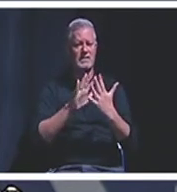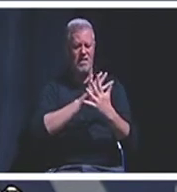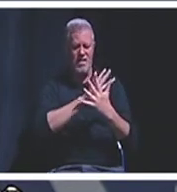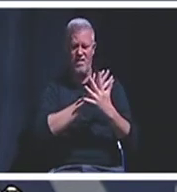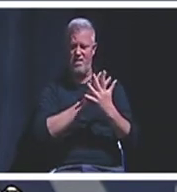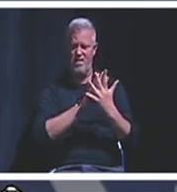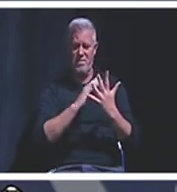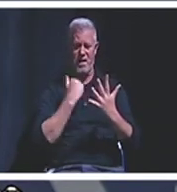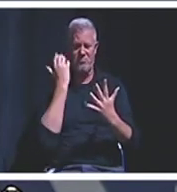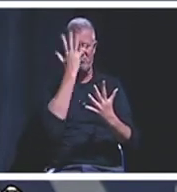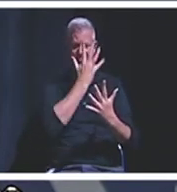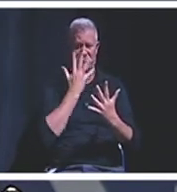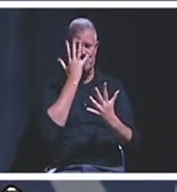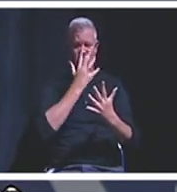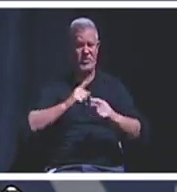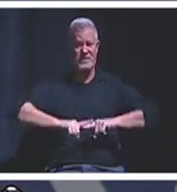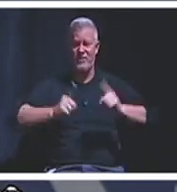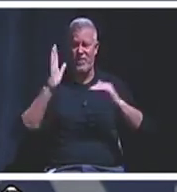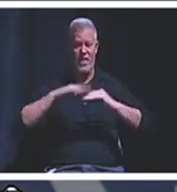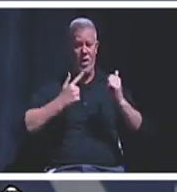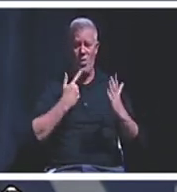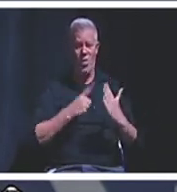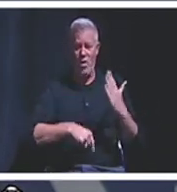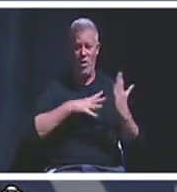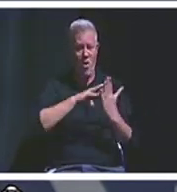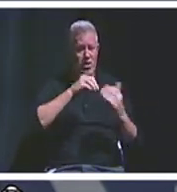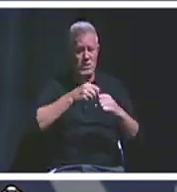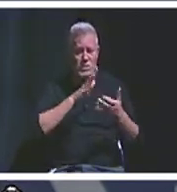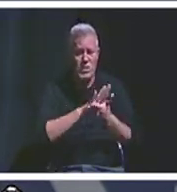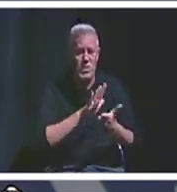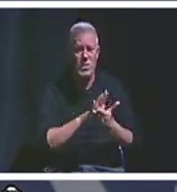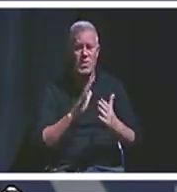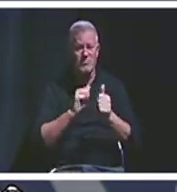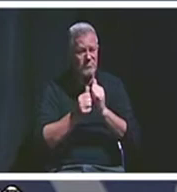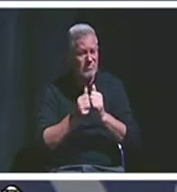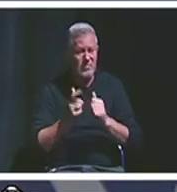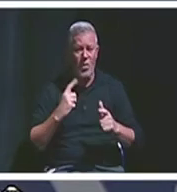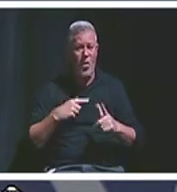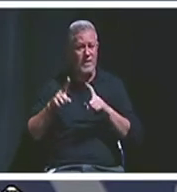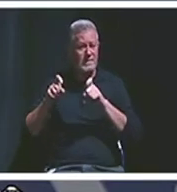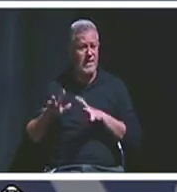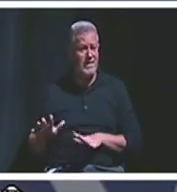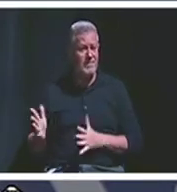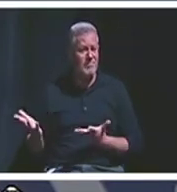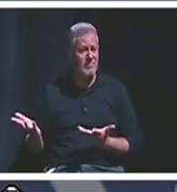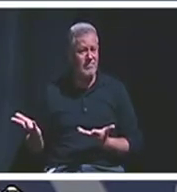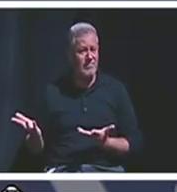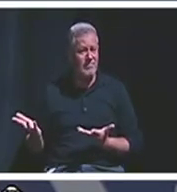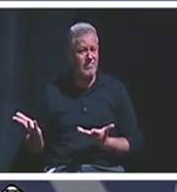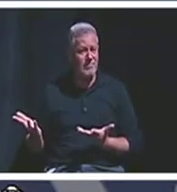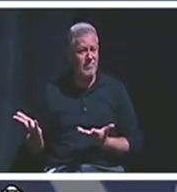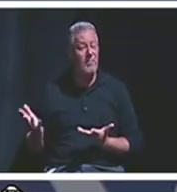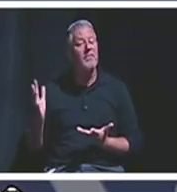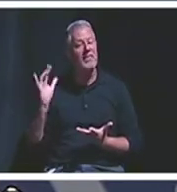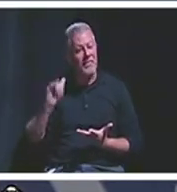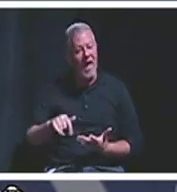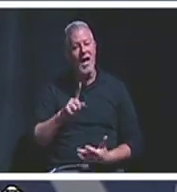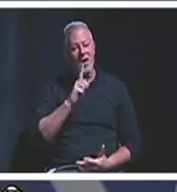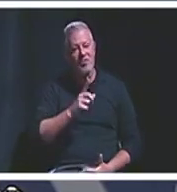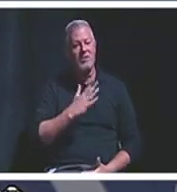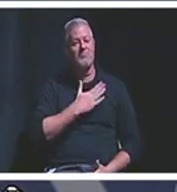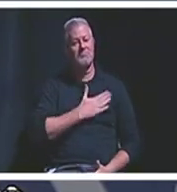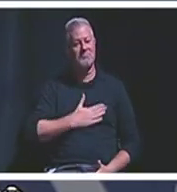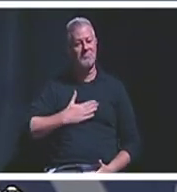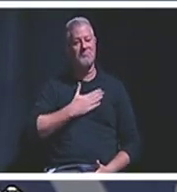like the classroom exercises, the competitions, or our exam hypos. That is one of the great pleasures that